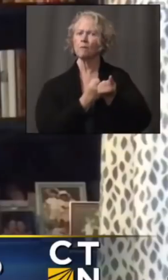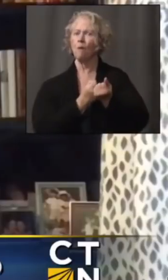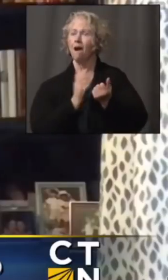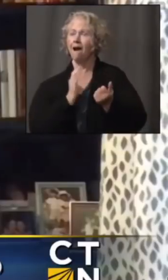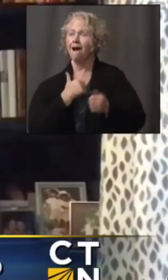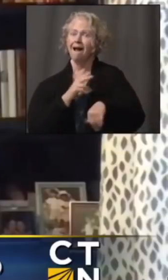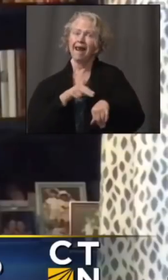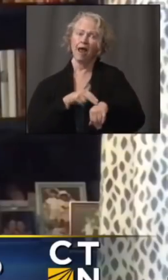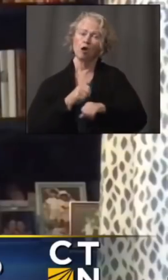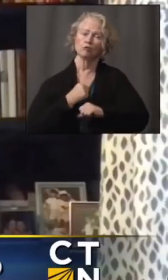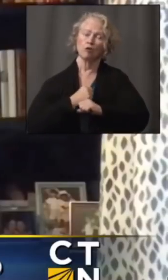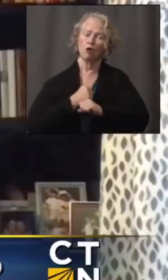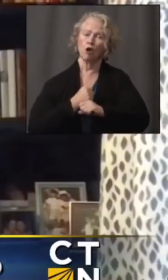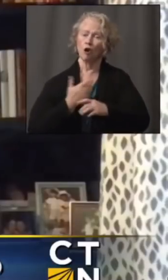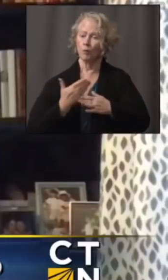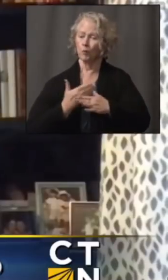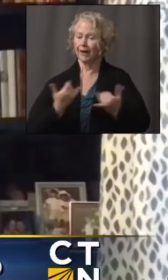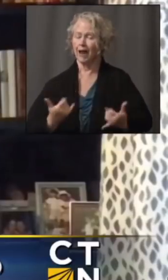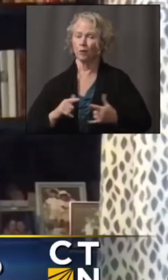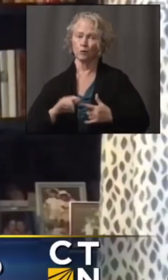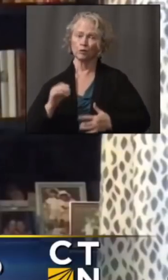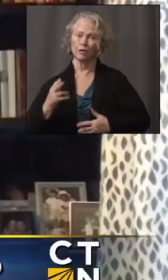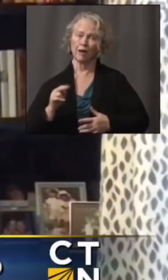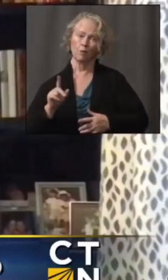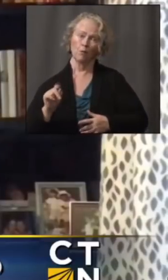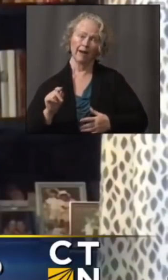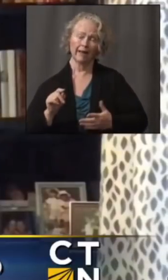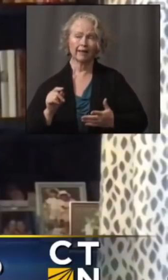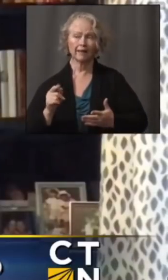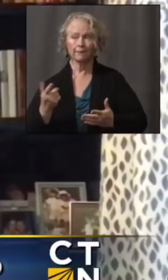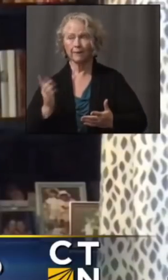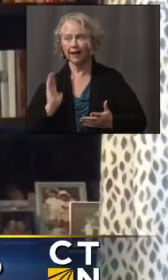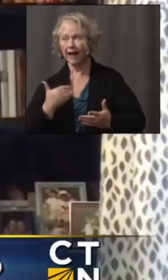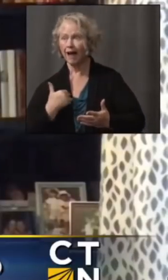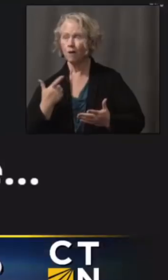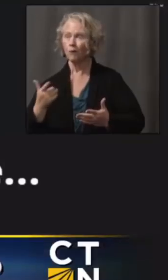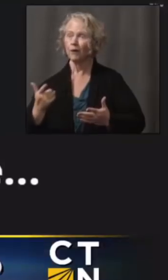and January 20th, when the new team can set the direction.